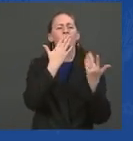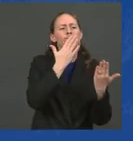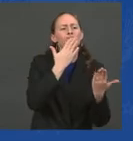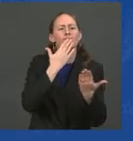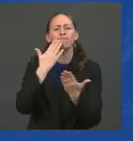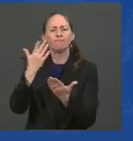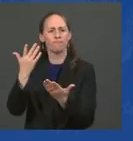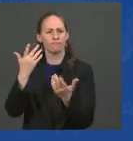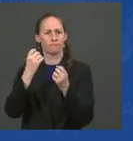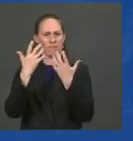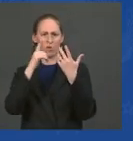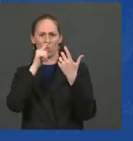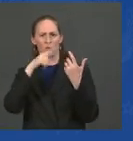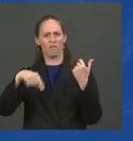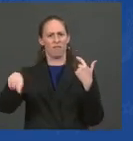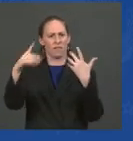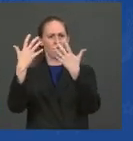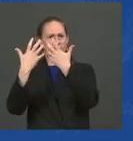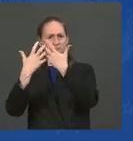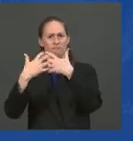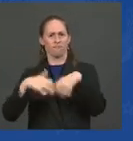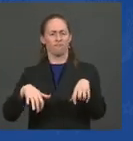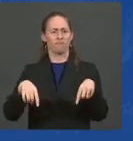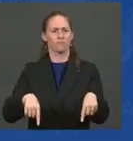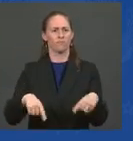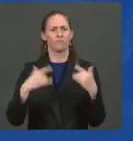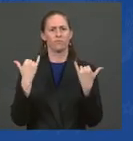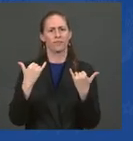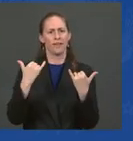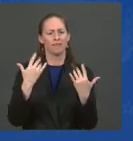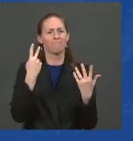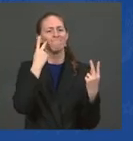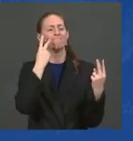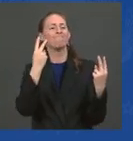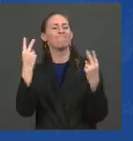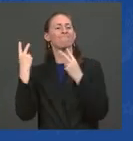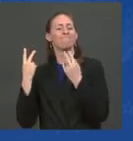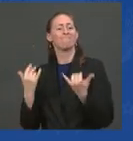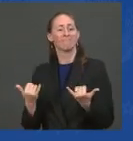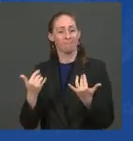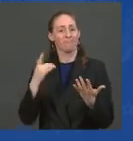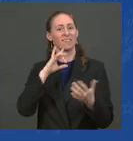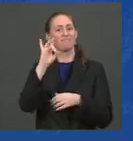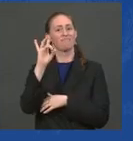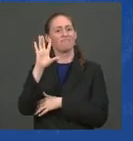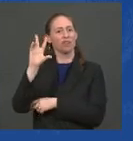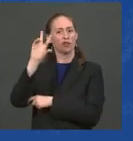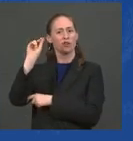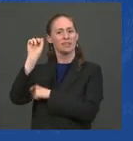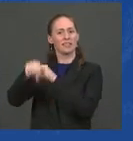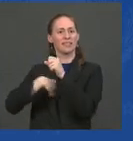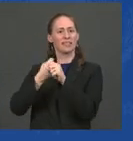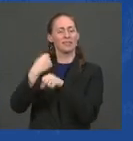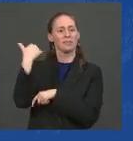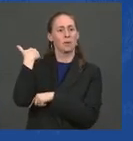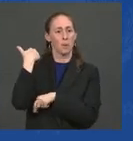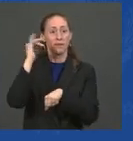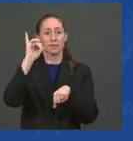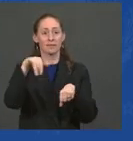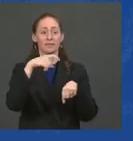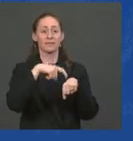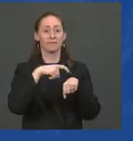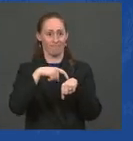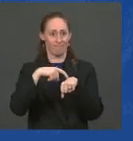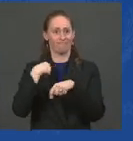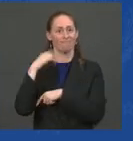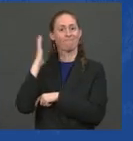back a long time. As some of you know, it was almost 30 years ago that a former president of this institution,